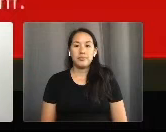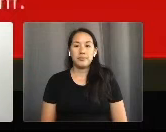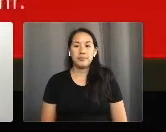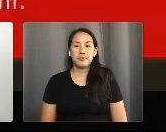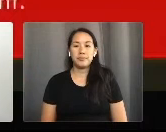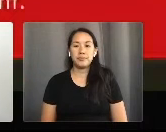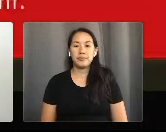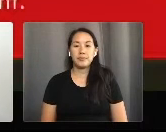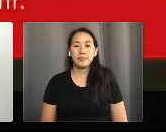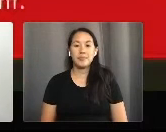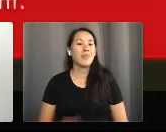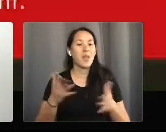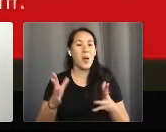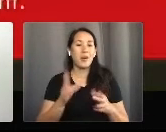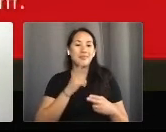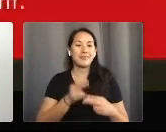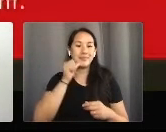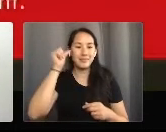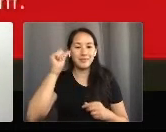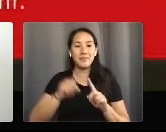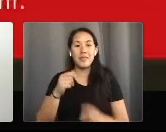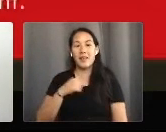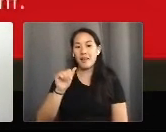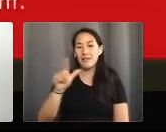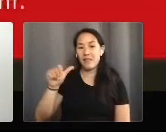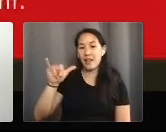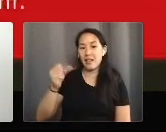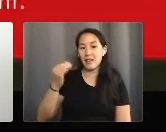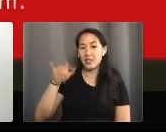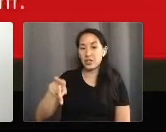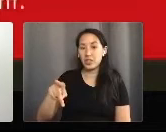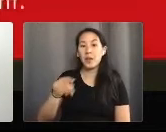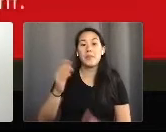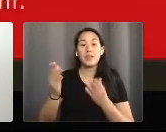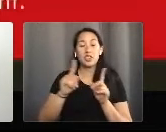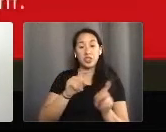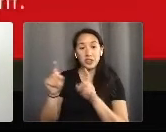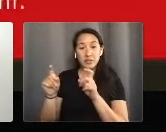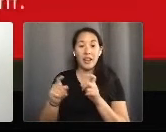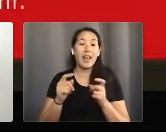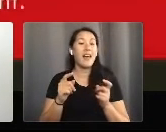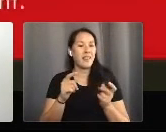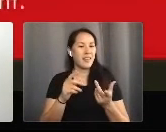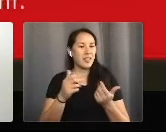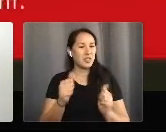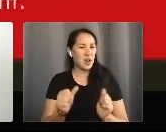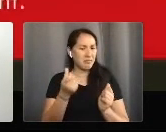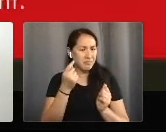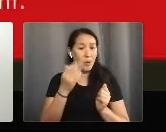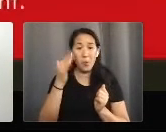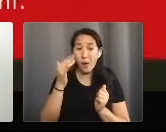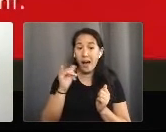So we talked about this yesterday, but we have an allyship survey out there. We're creating an allyship report for companies to better understand why allyship and advocacy